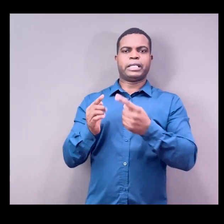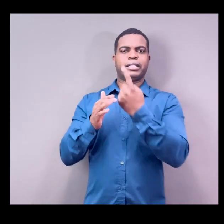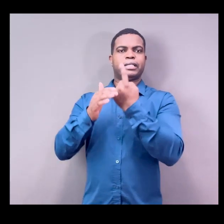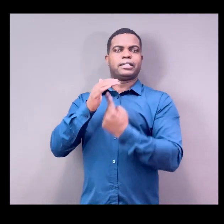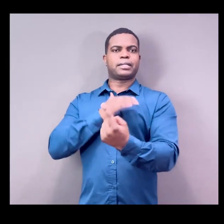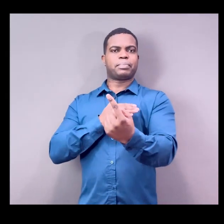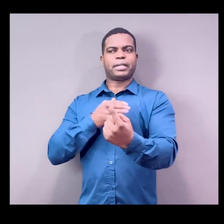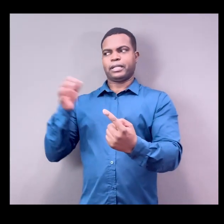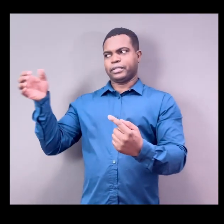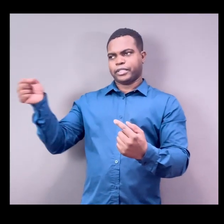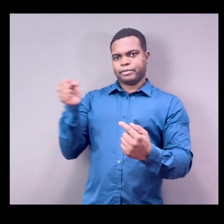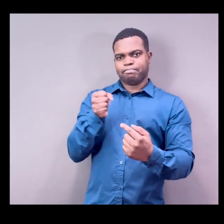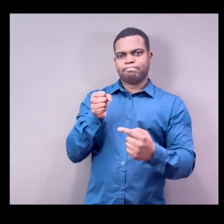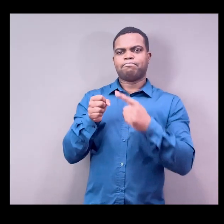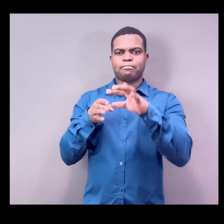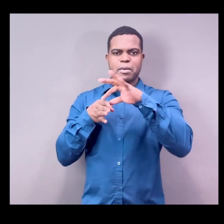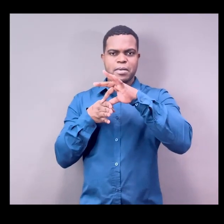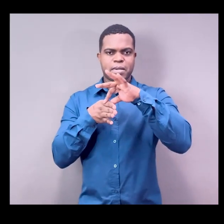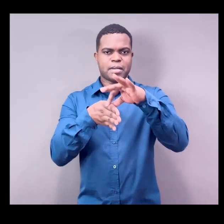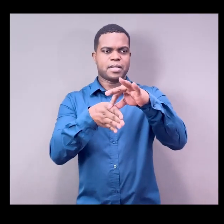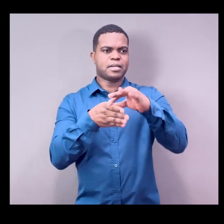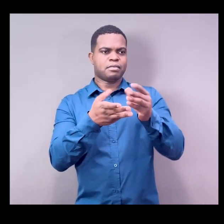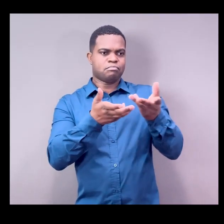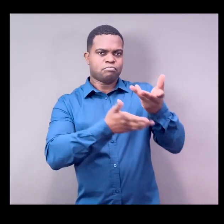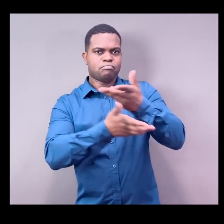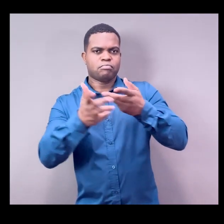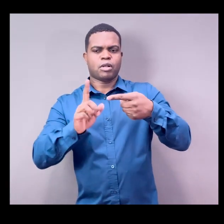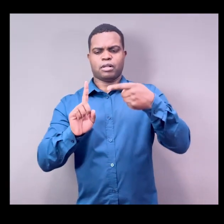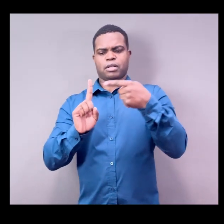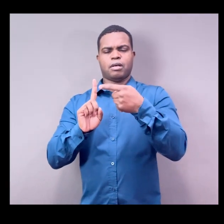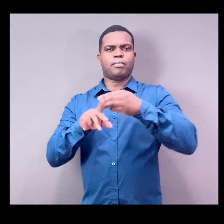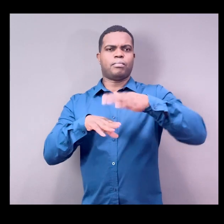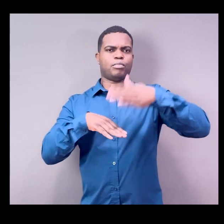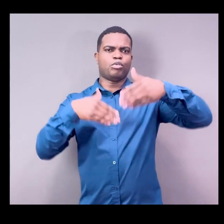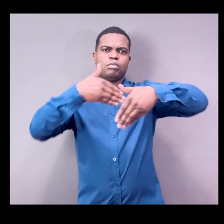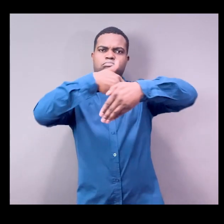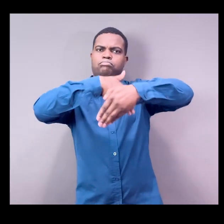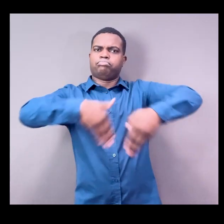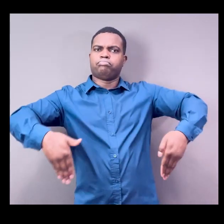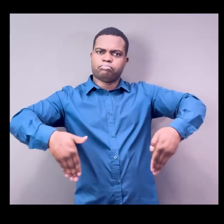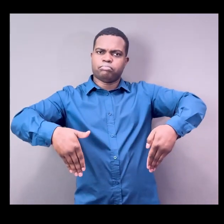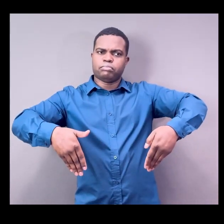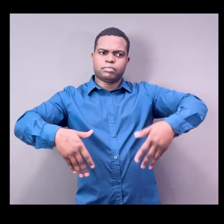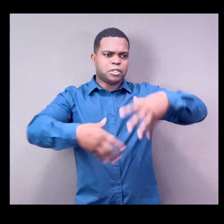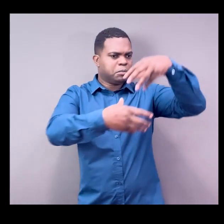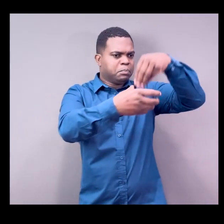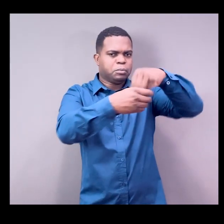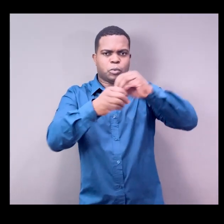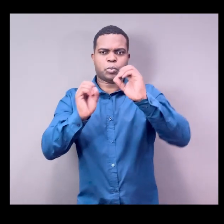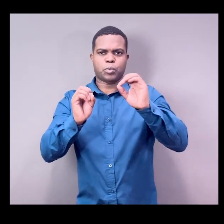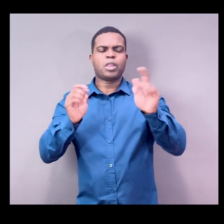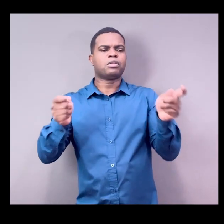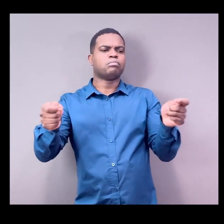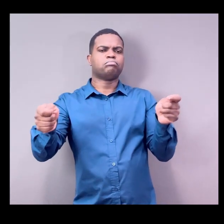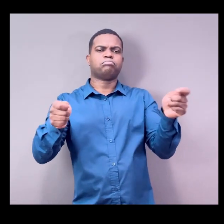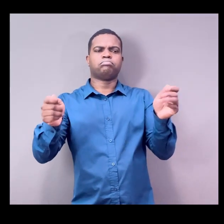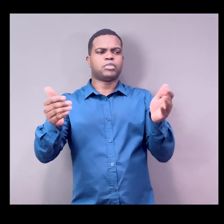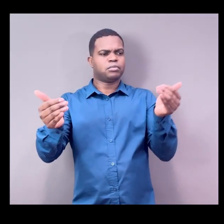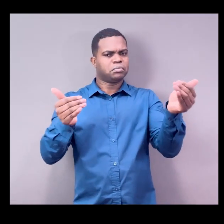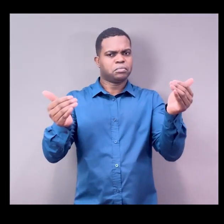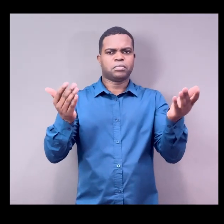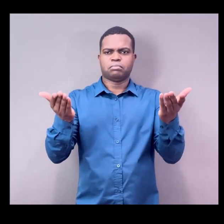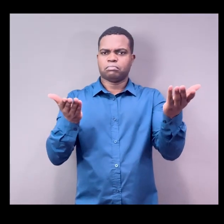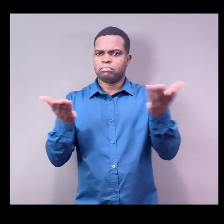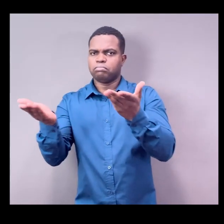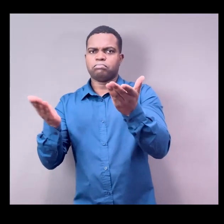engagement activities when you want to be neutral and impartial. Let's take, for